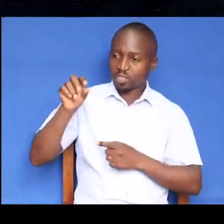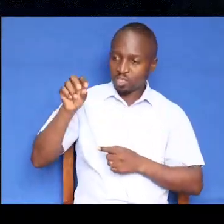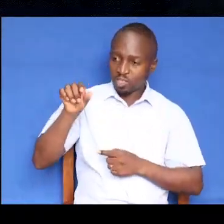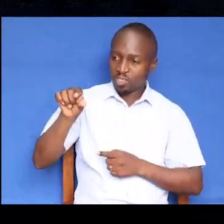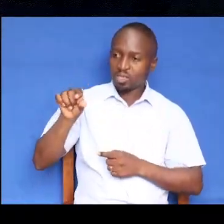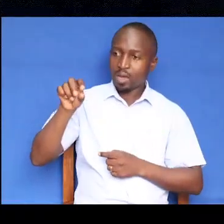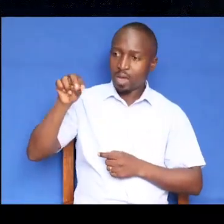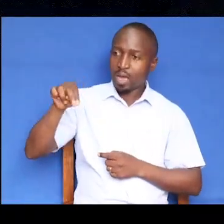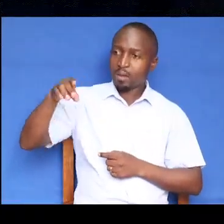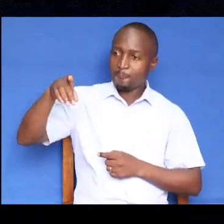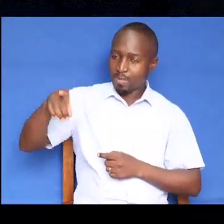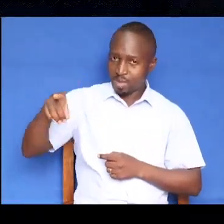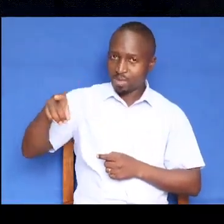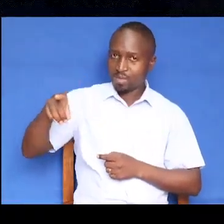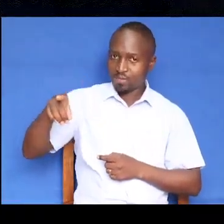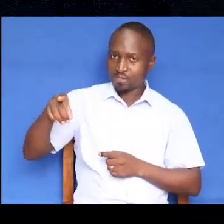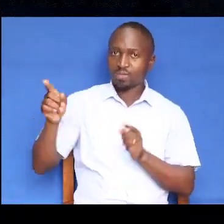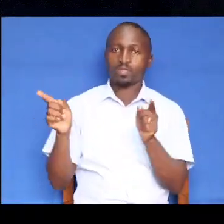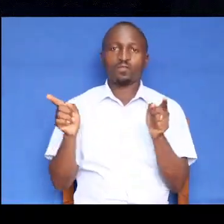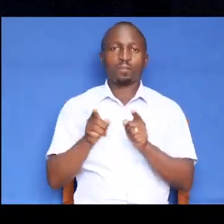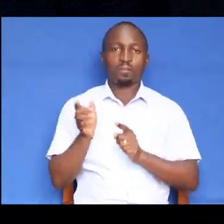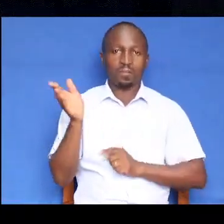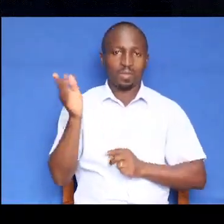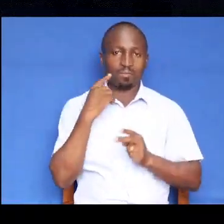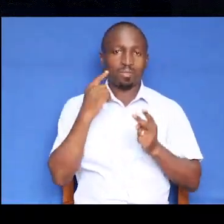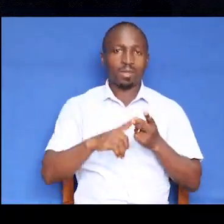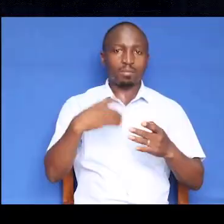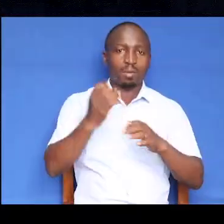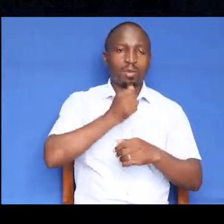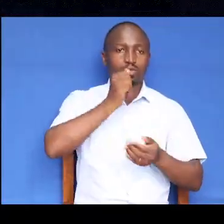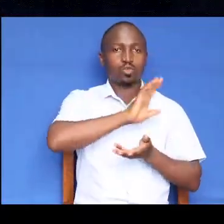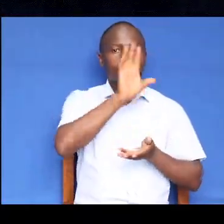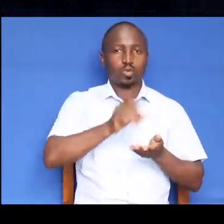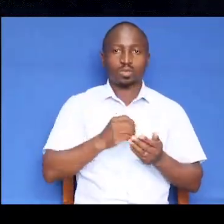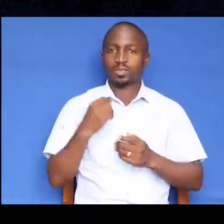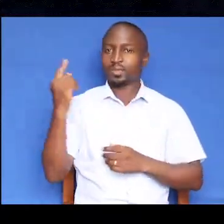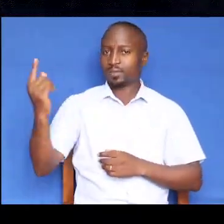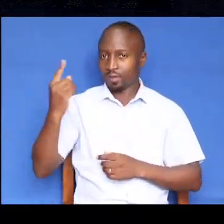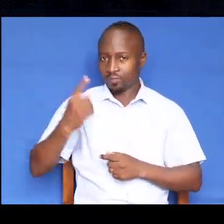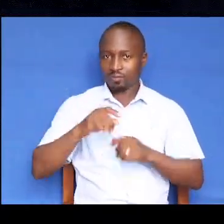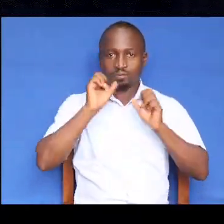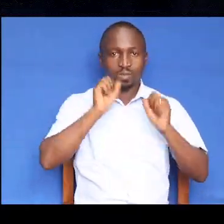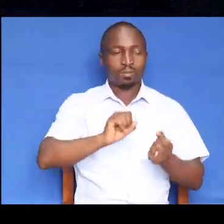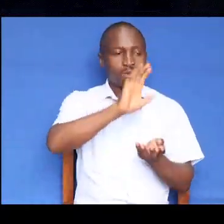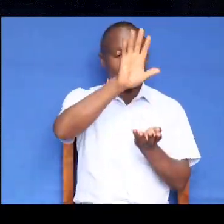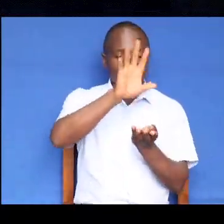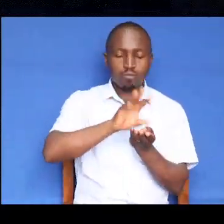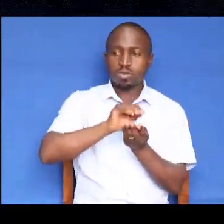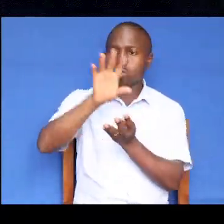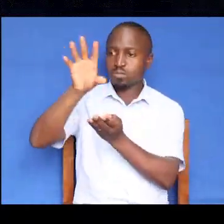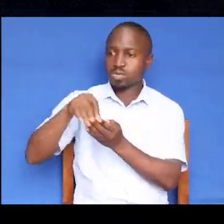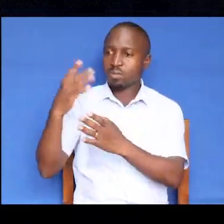product, in short you can say gross national product, it means total national income. We have to add